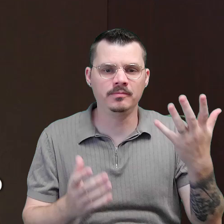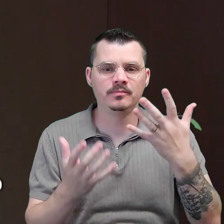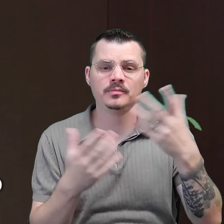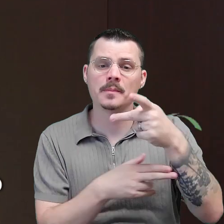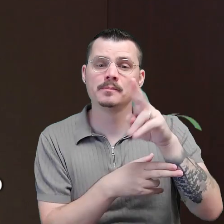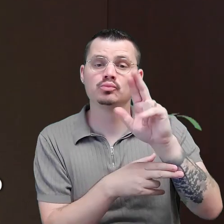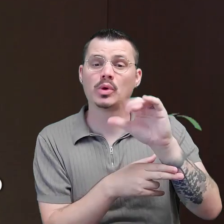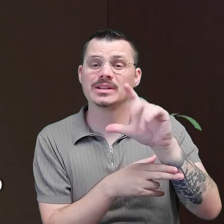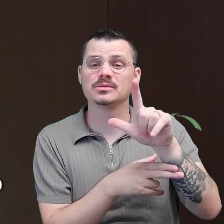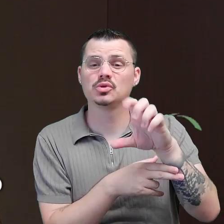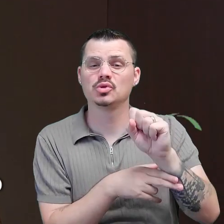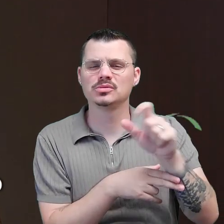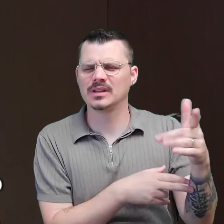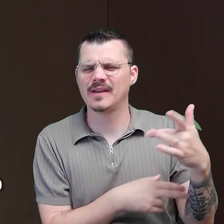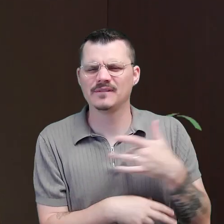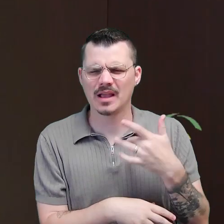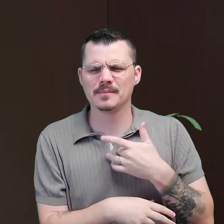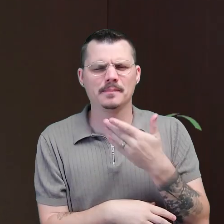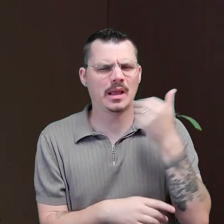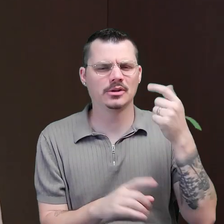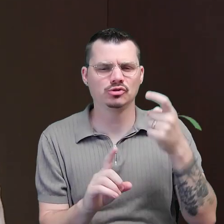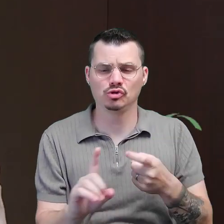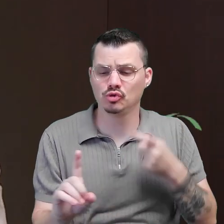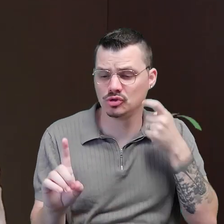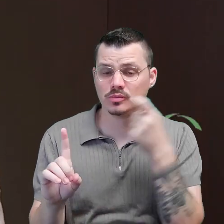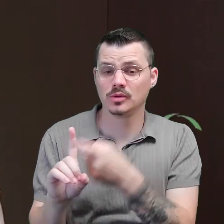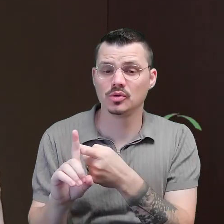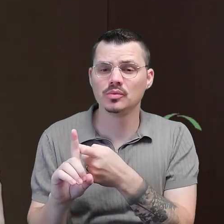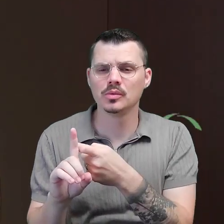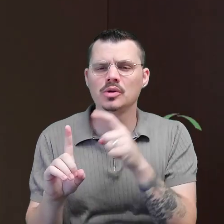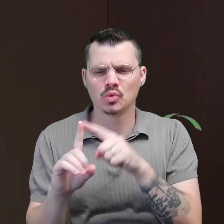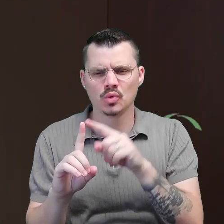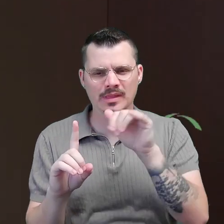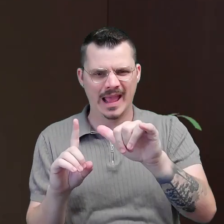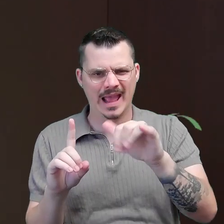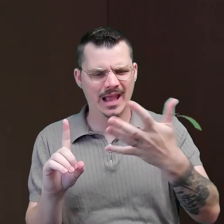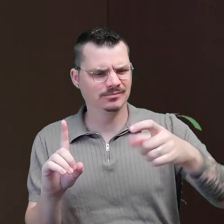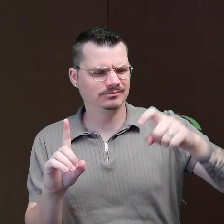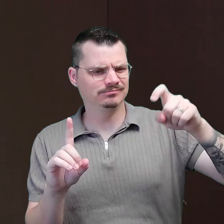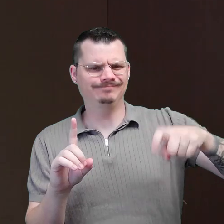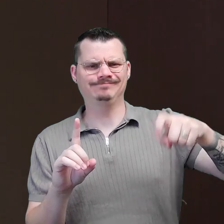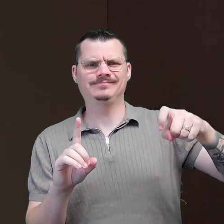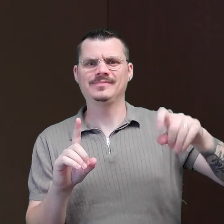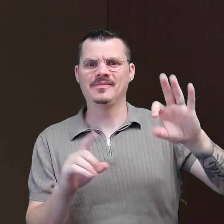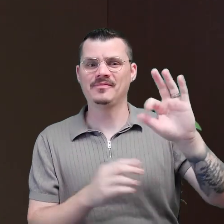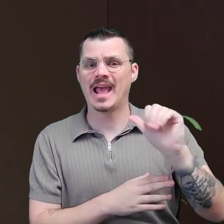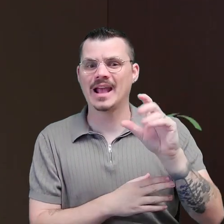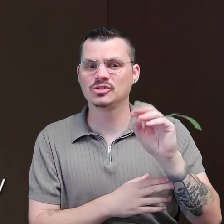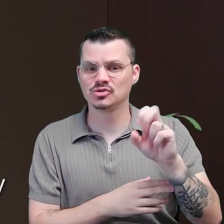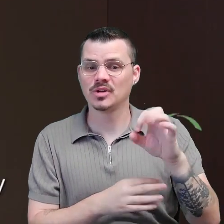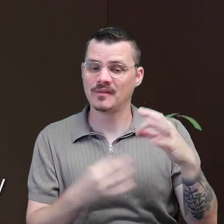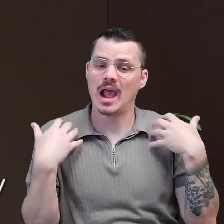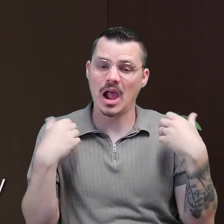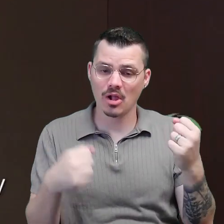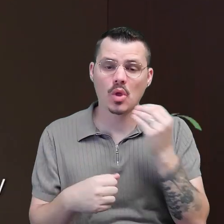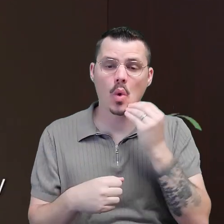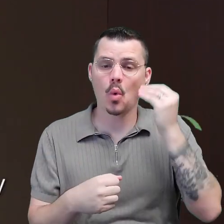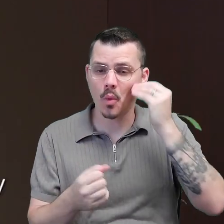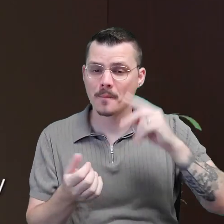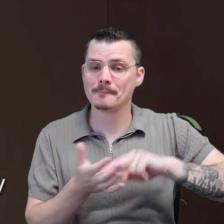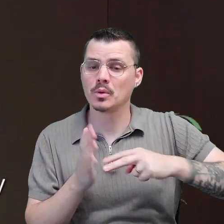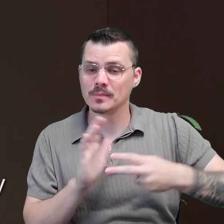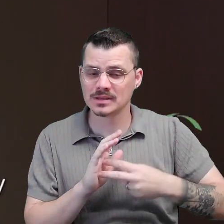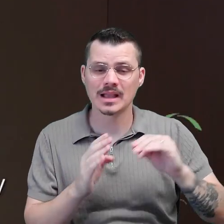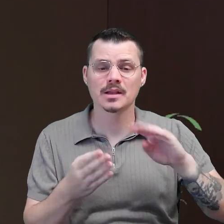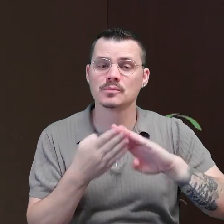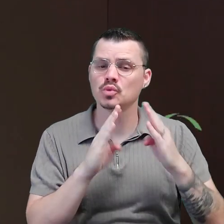So what are the principles that are felt to contribute to these necessary factors of health, home,